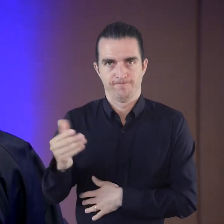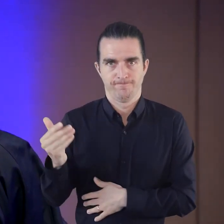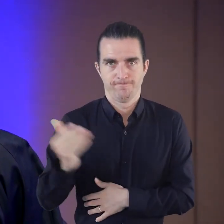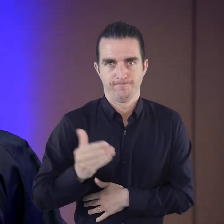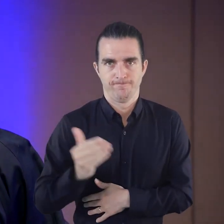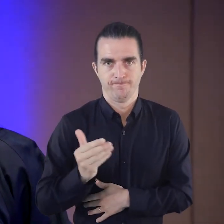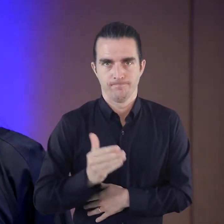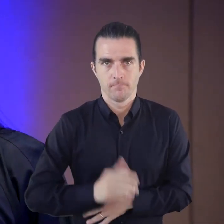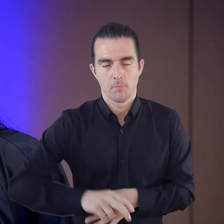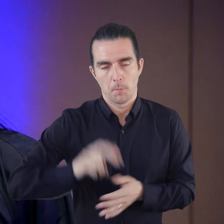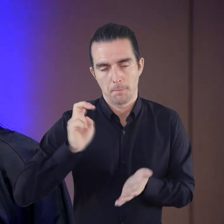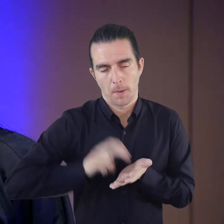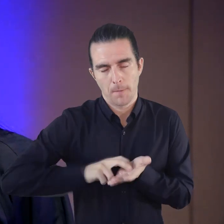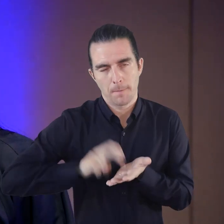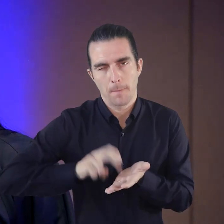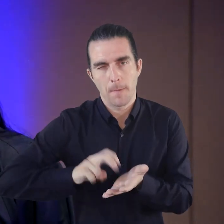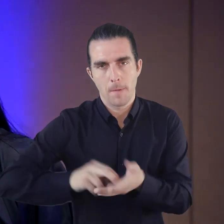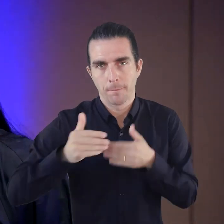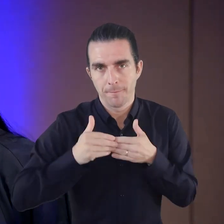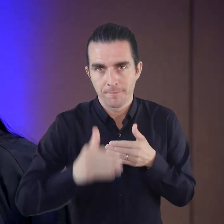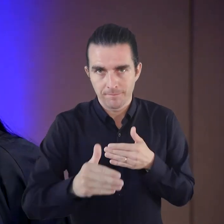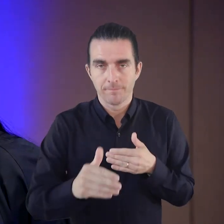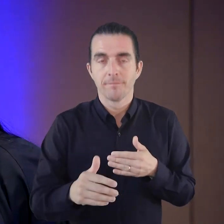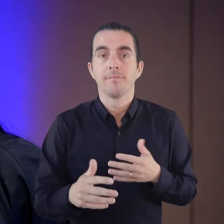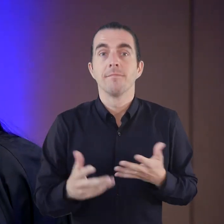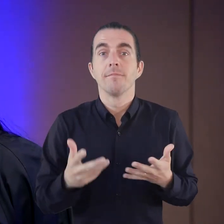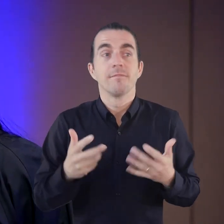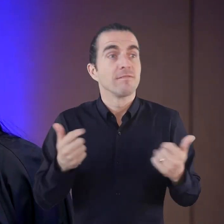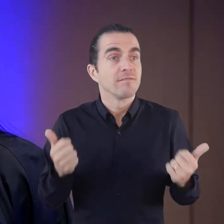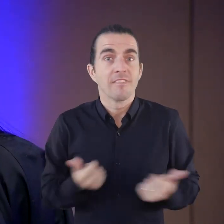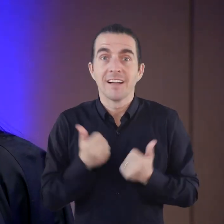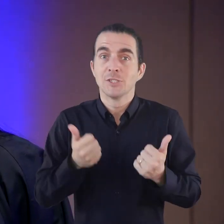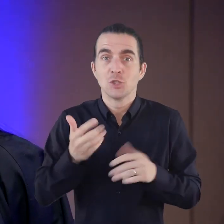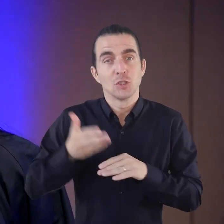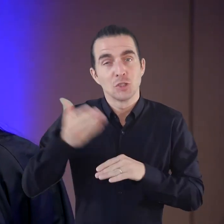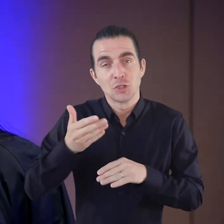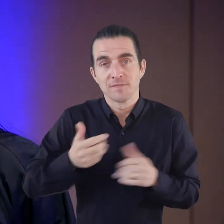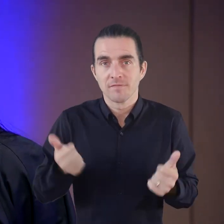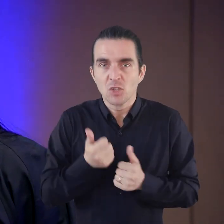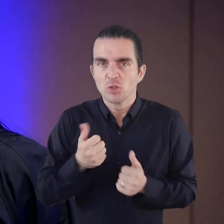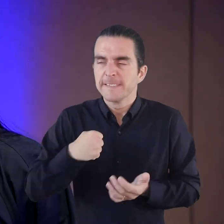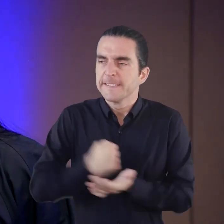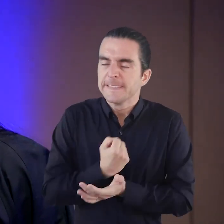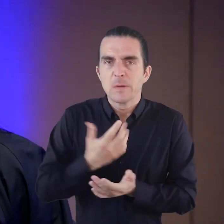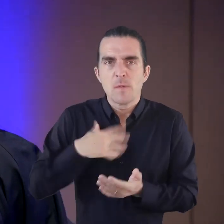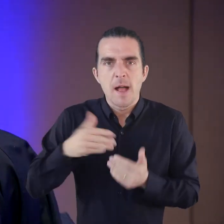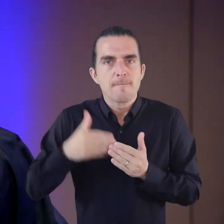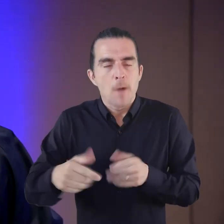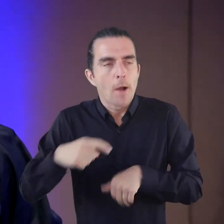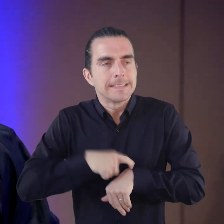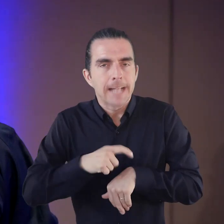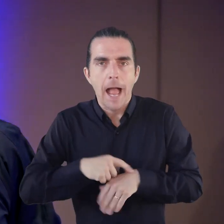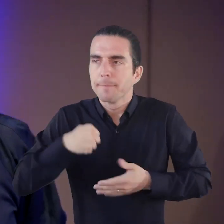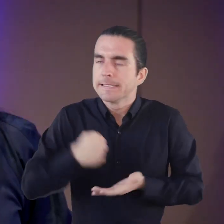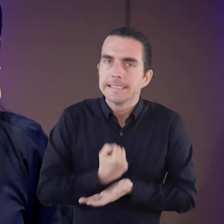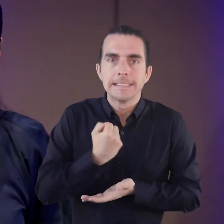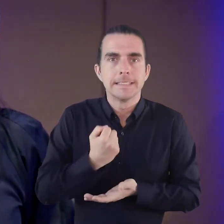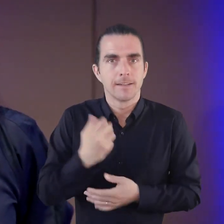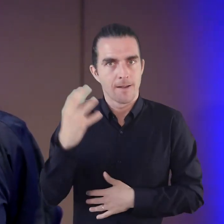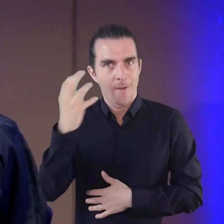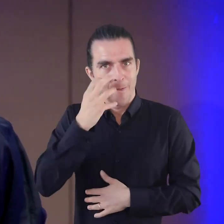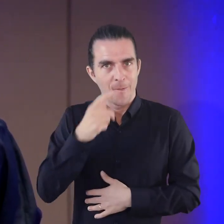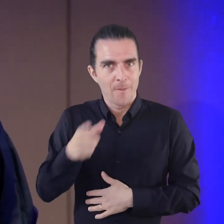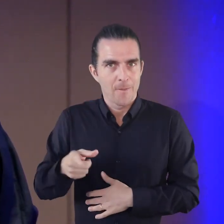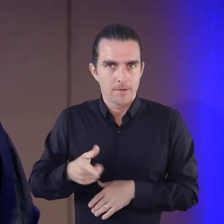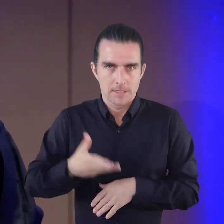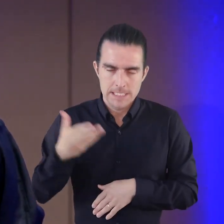And after every session ended, King would find a way to need a little bit more time. He was always the last one to